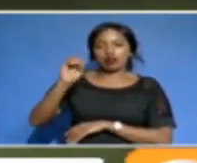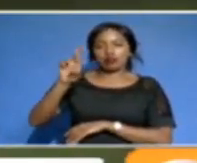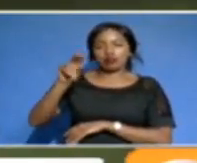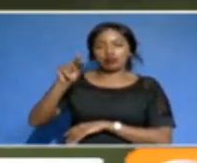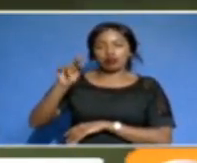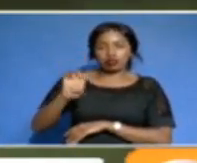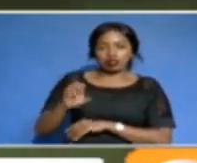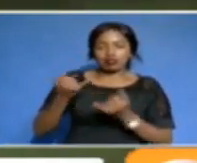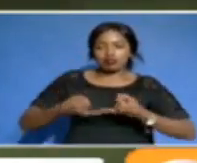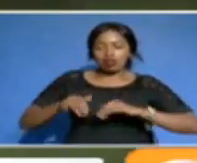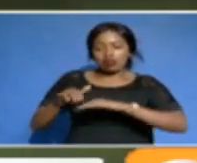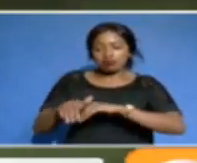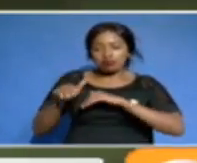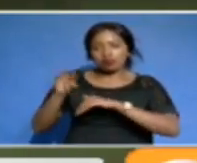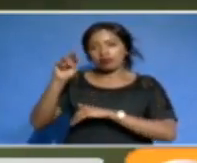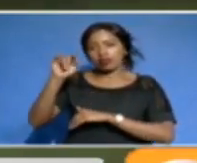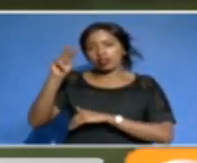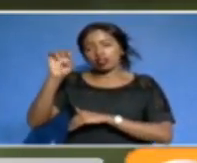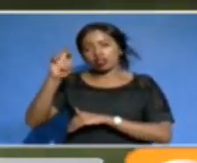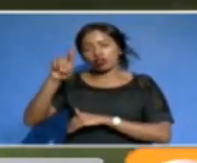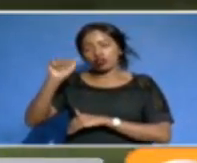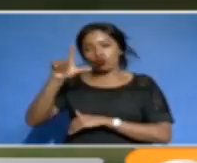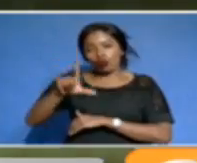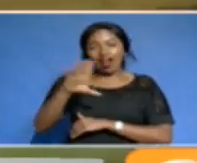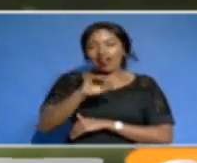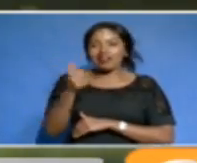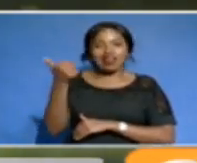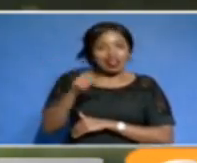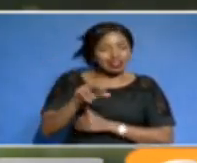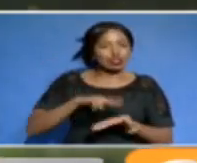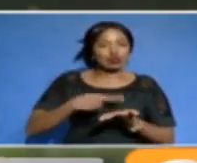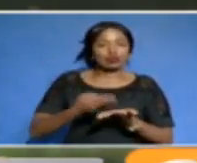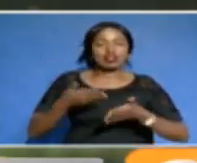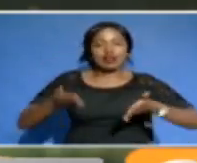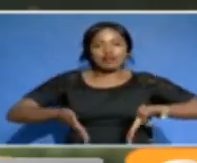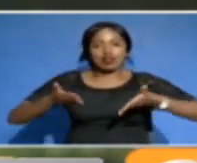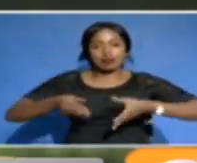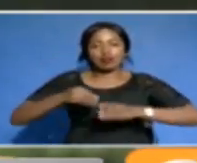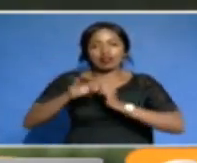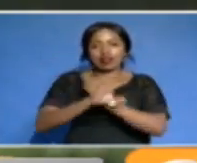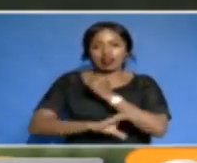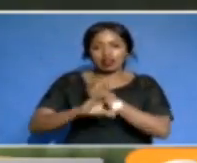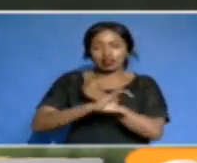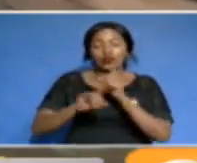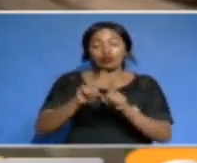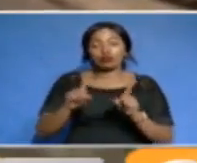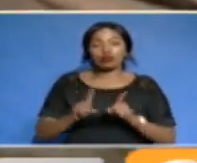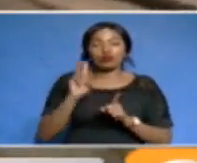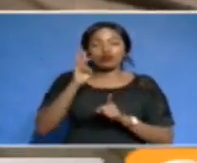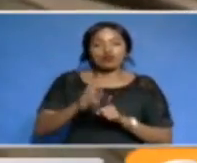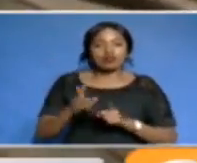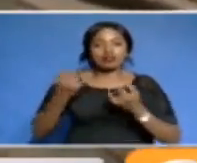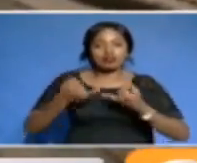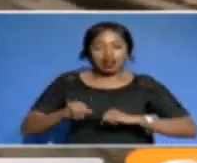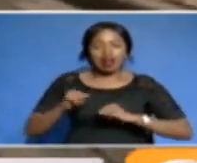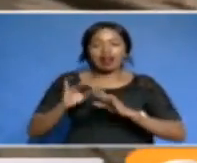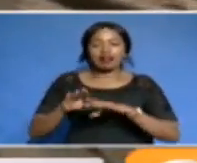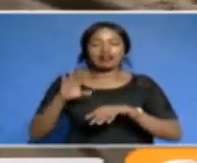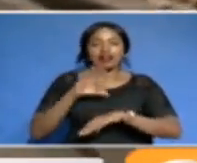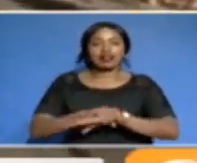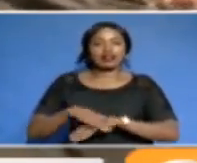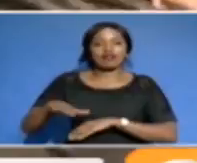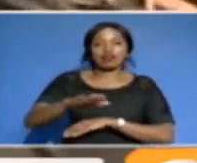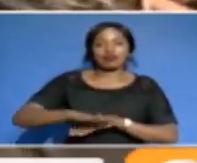oil and gas, and even water that is available in the country. The survey will also look at the environmental impact of mining and how to stop